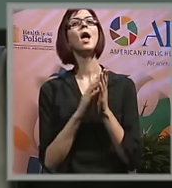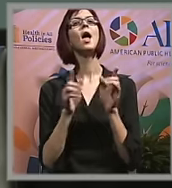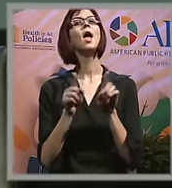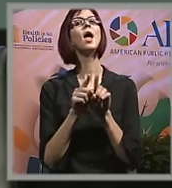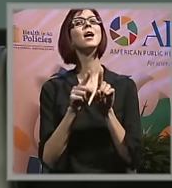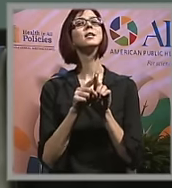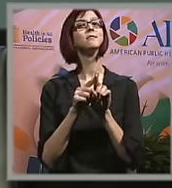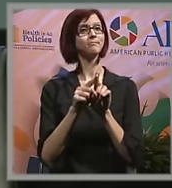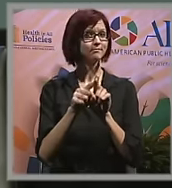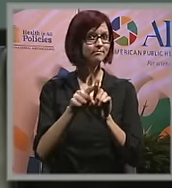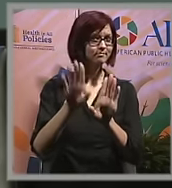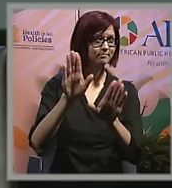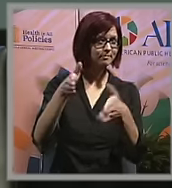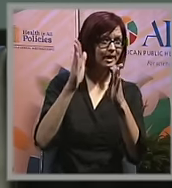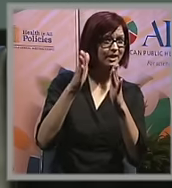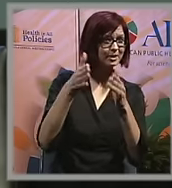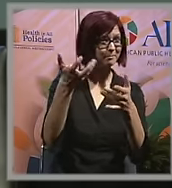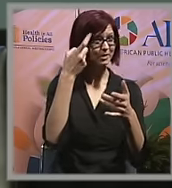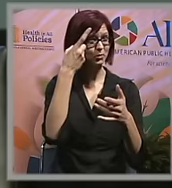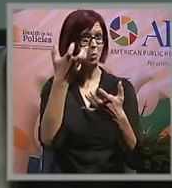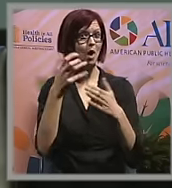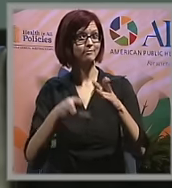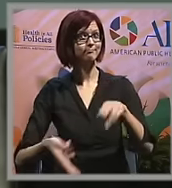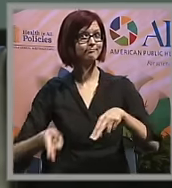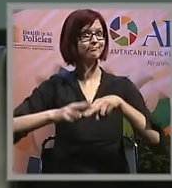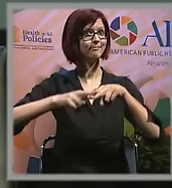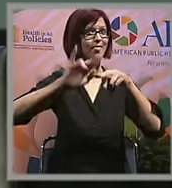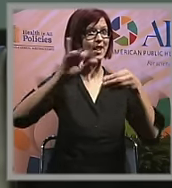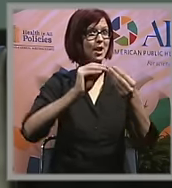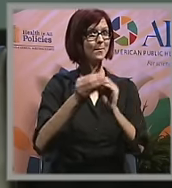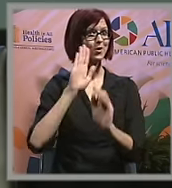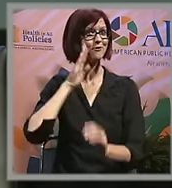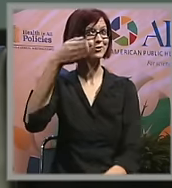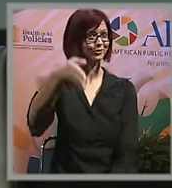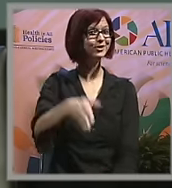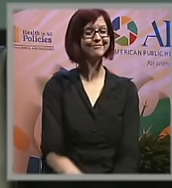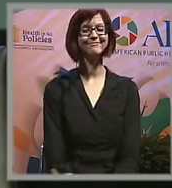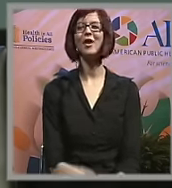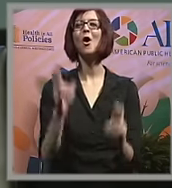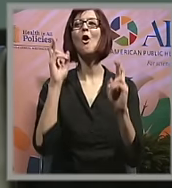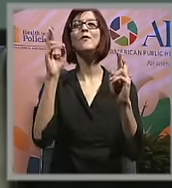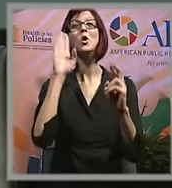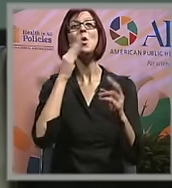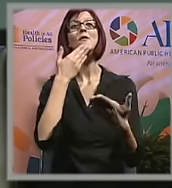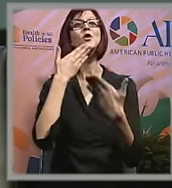You know, stay tuned because we want to make more progress than that in the future. And hopefully